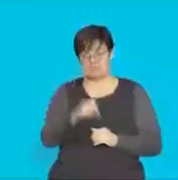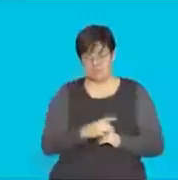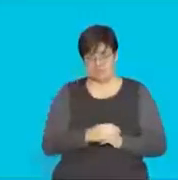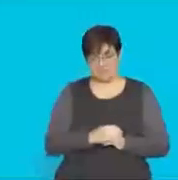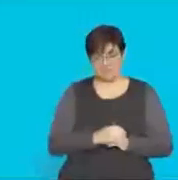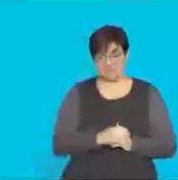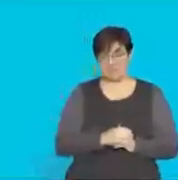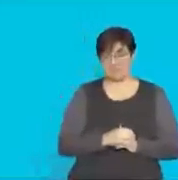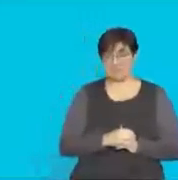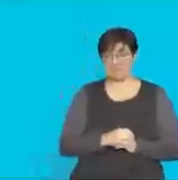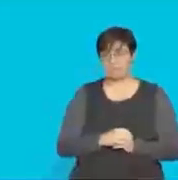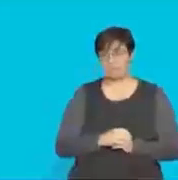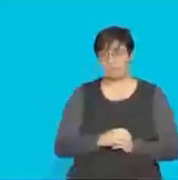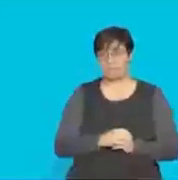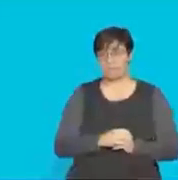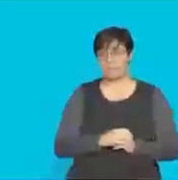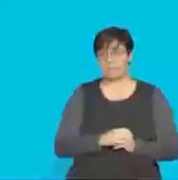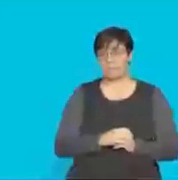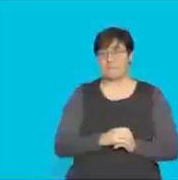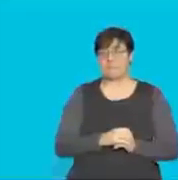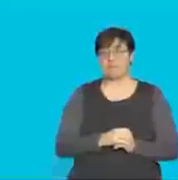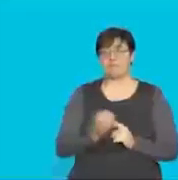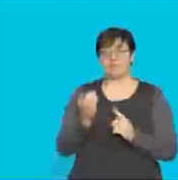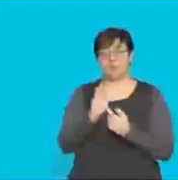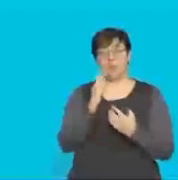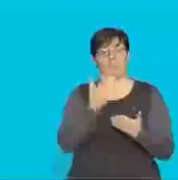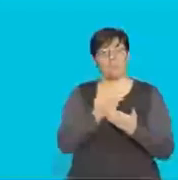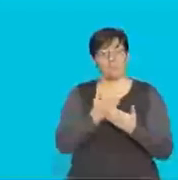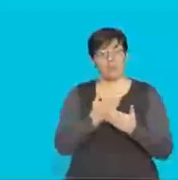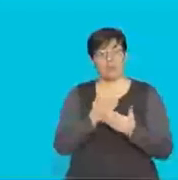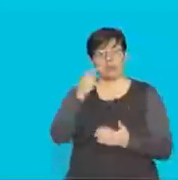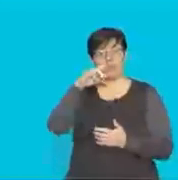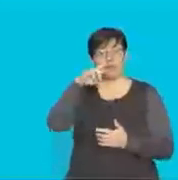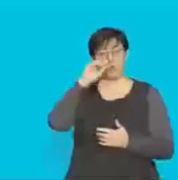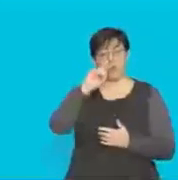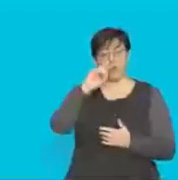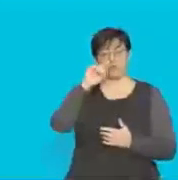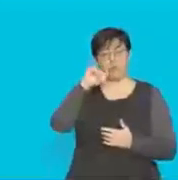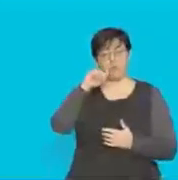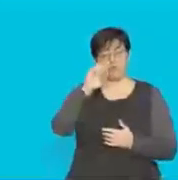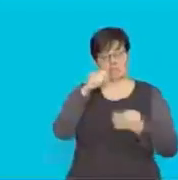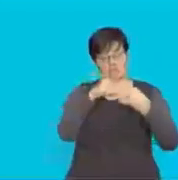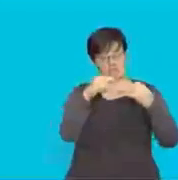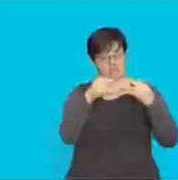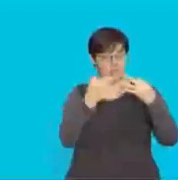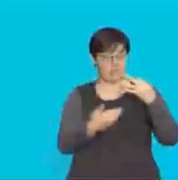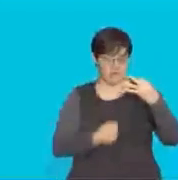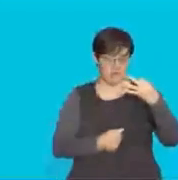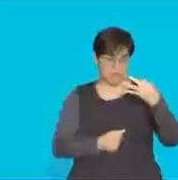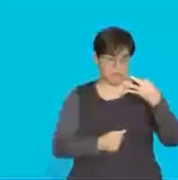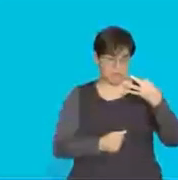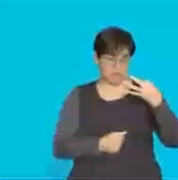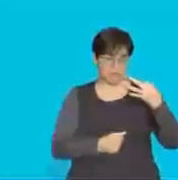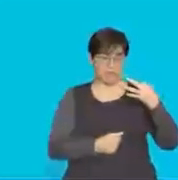fused, and that's the recessive trait. If we were to illustrate the possible genotypes, there are 3 possible genotypes